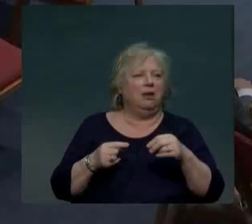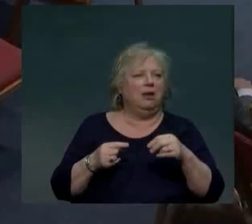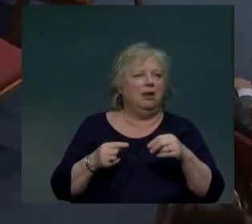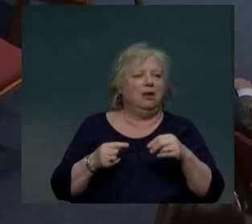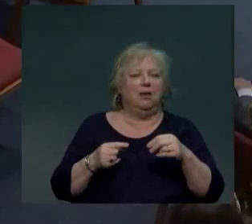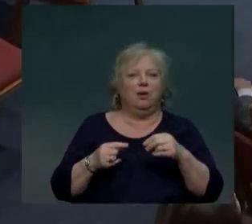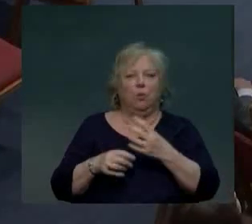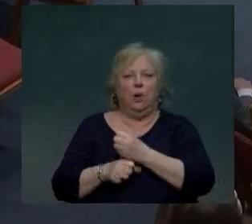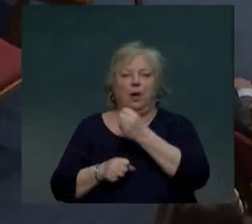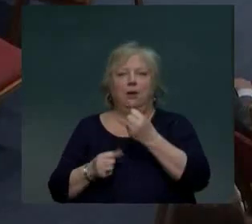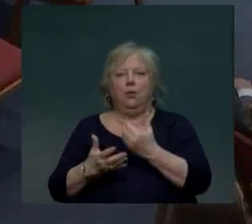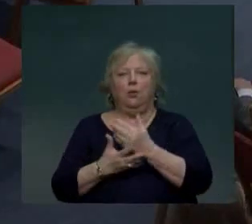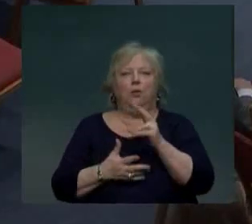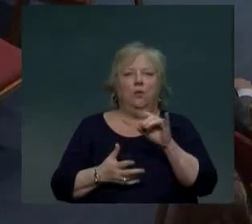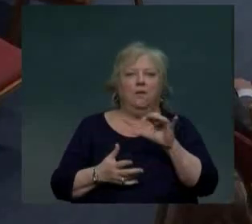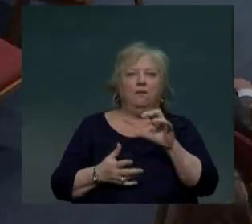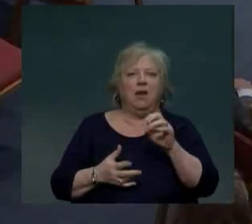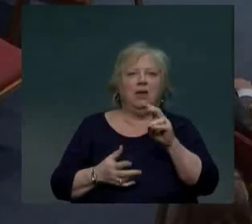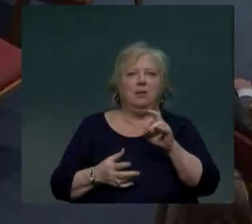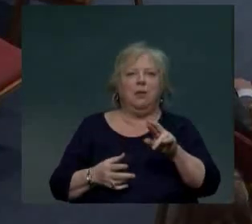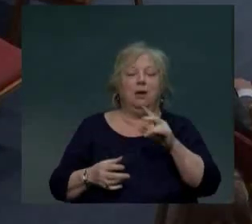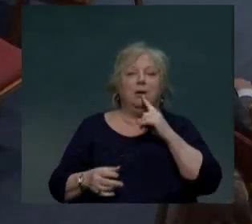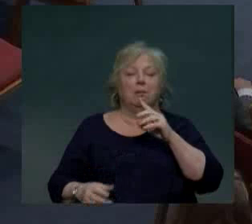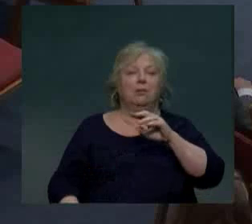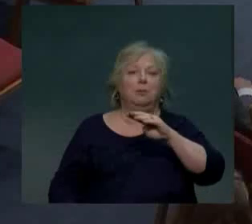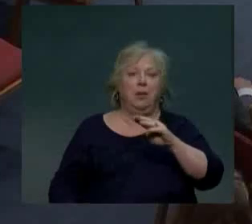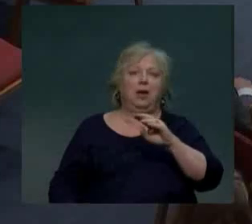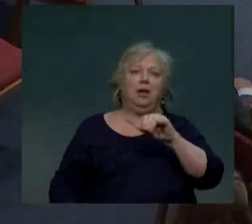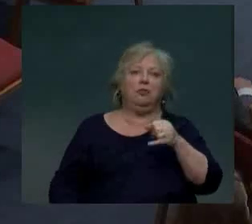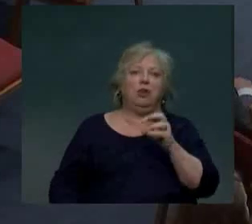Ayes have it. Our new vice mayor is B.J. Wyrick.